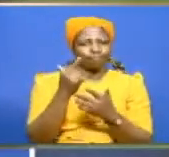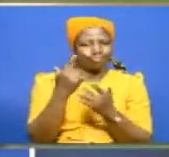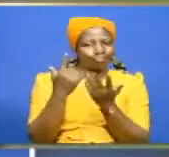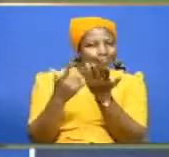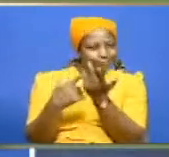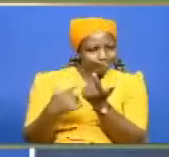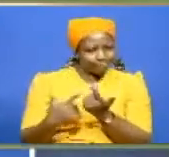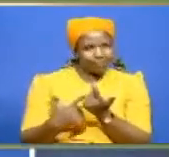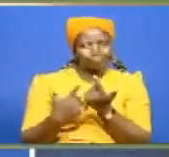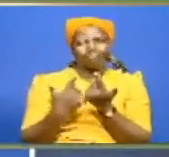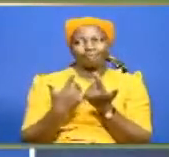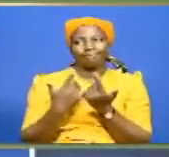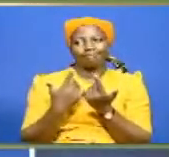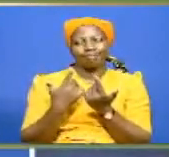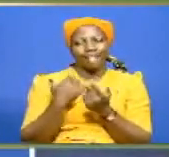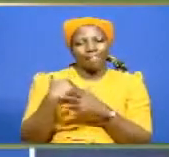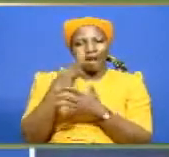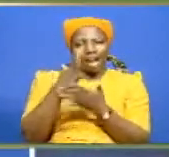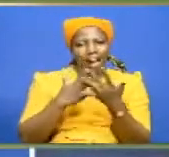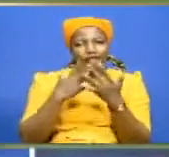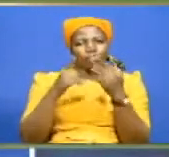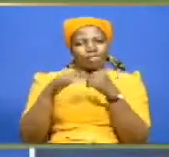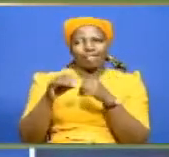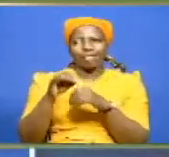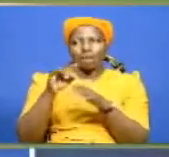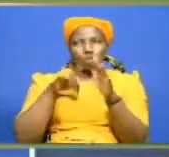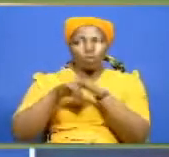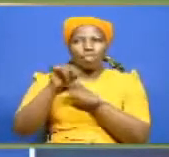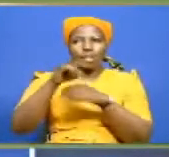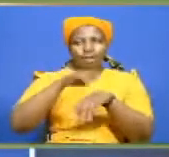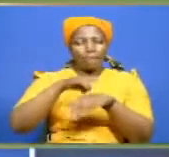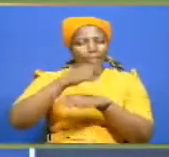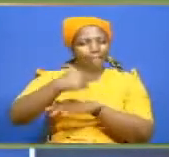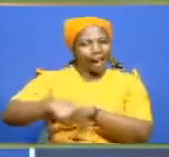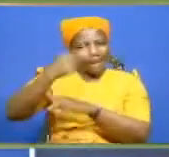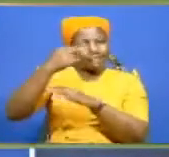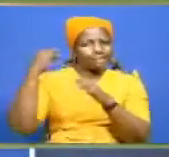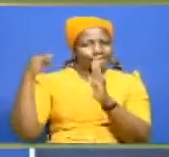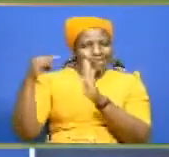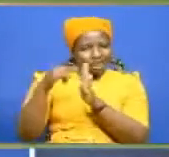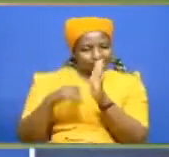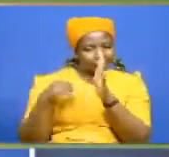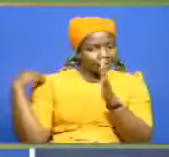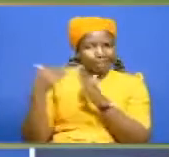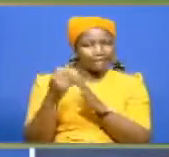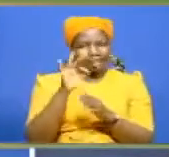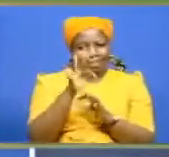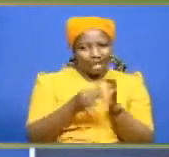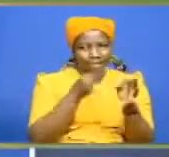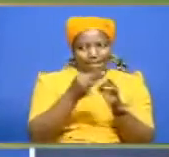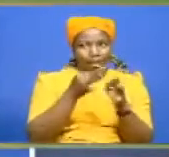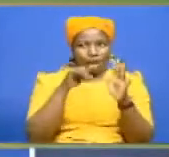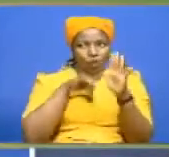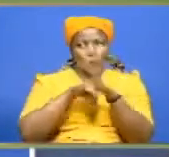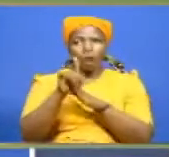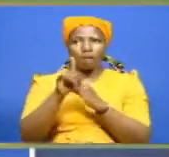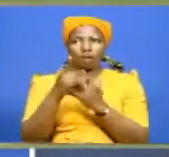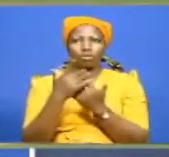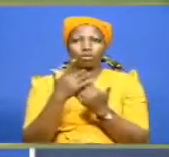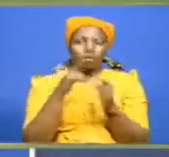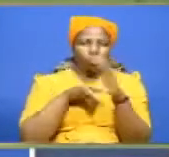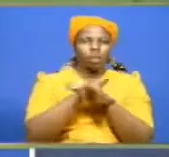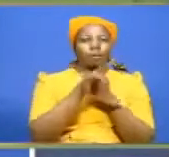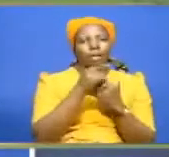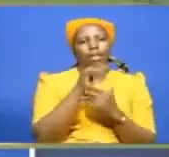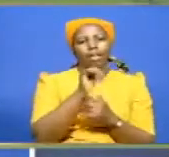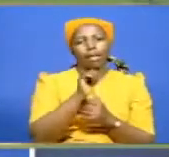of Reysol's 60 goals this season, was the highest in the league since the 33 goals scored by Araujo for